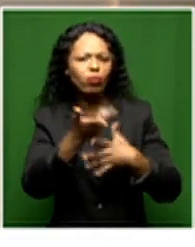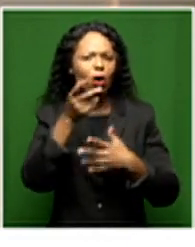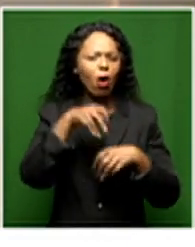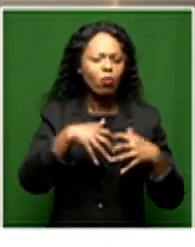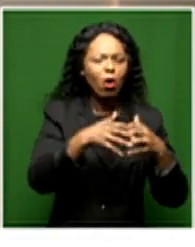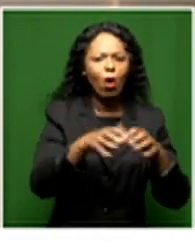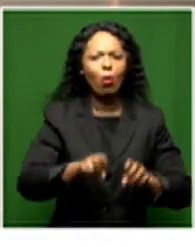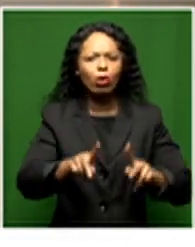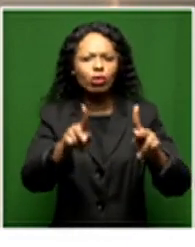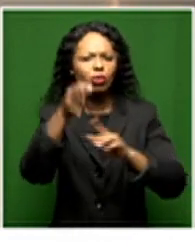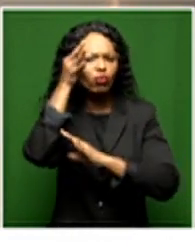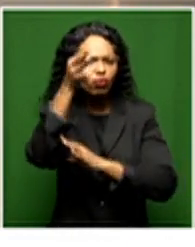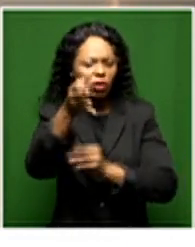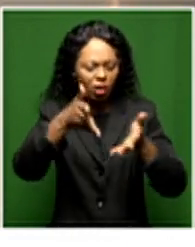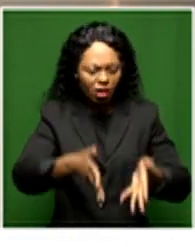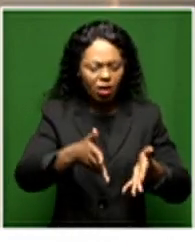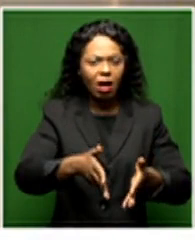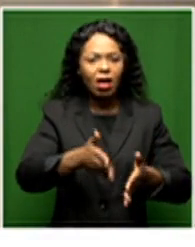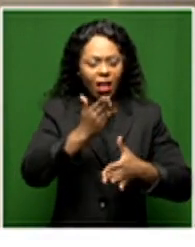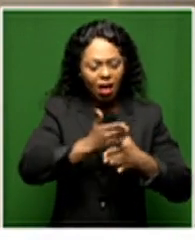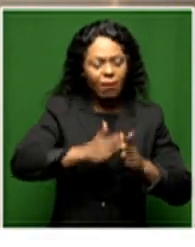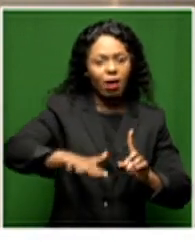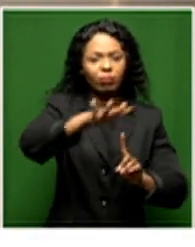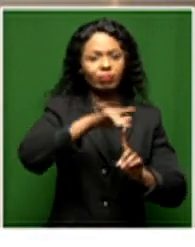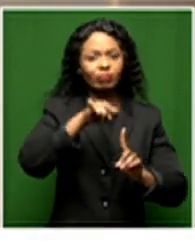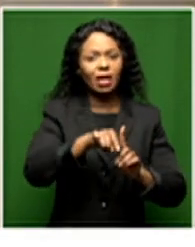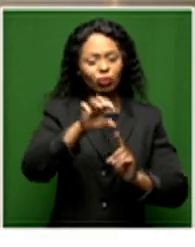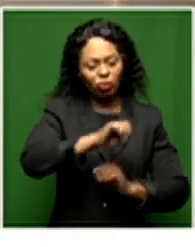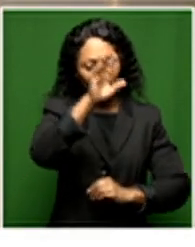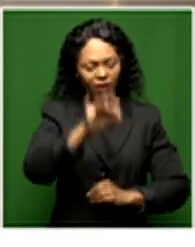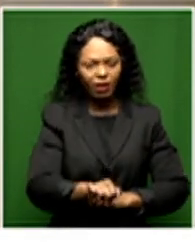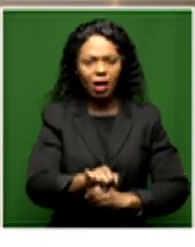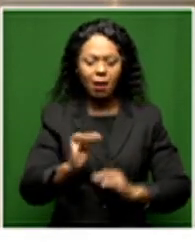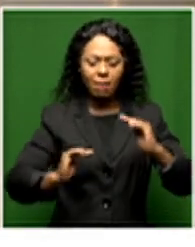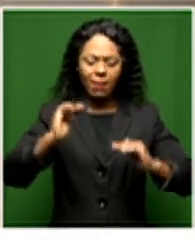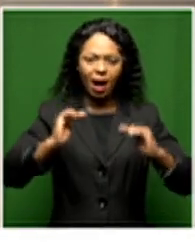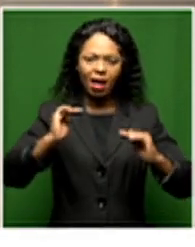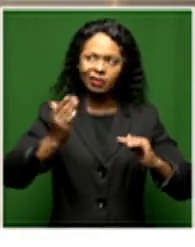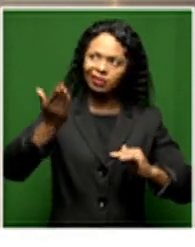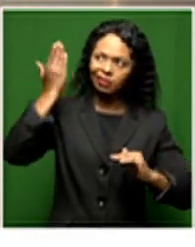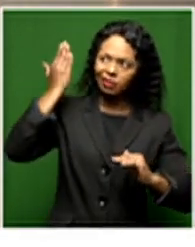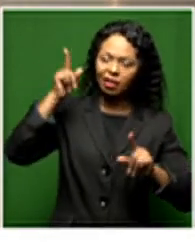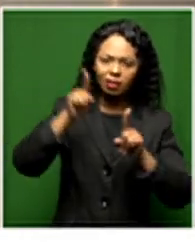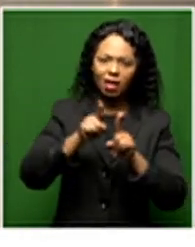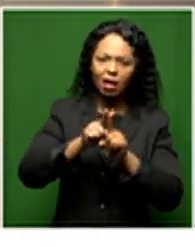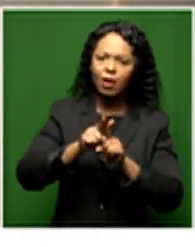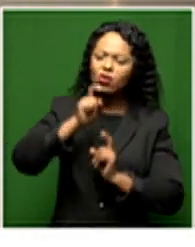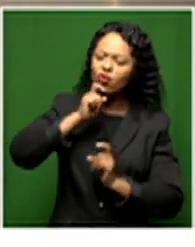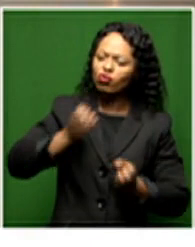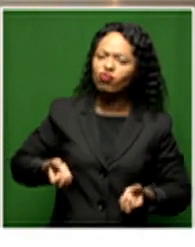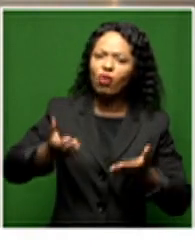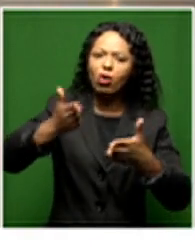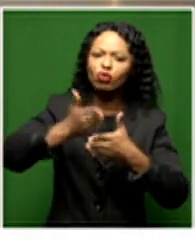labor market in South Africa is the understanding that the balance between where we were and the kinds of jobs we used to provide